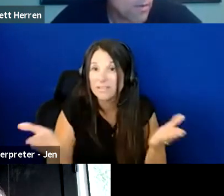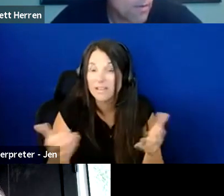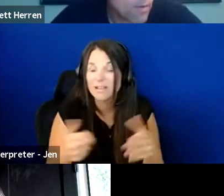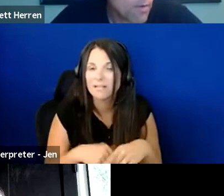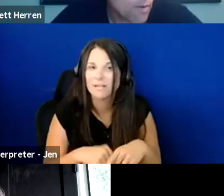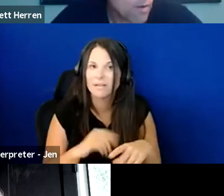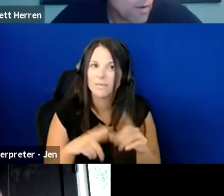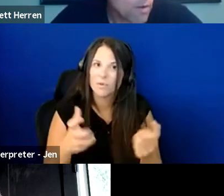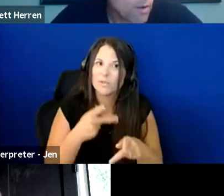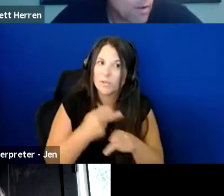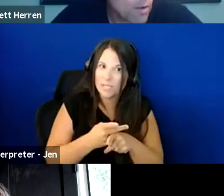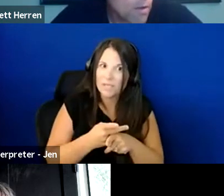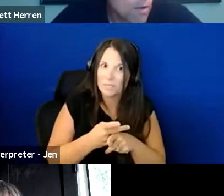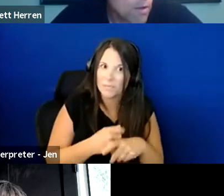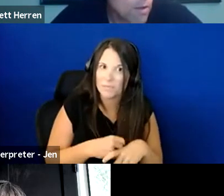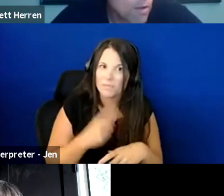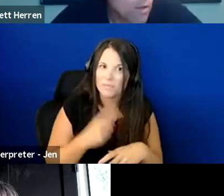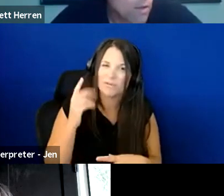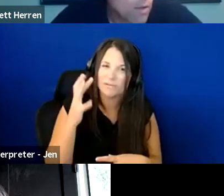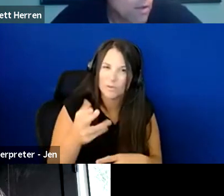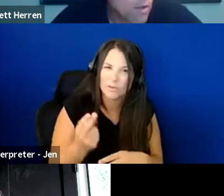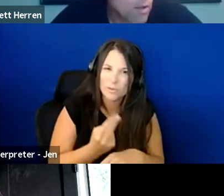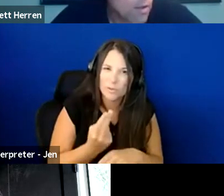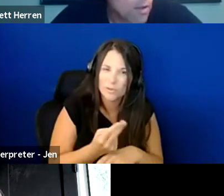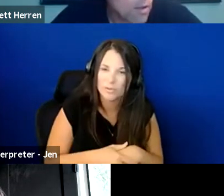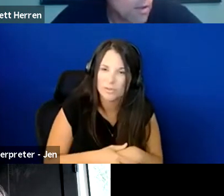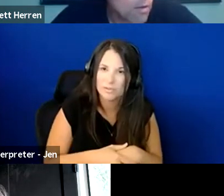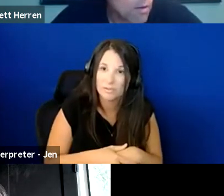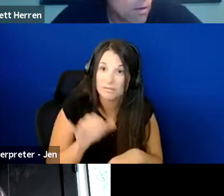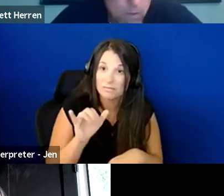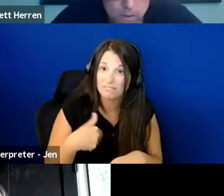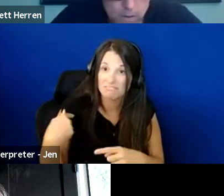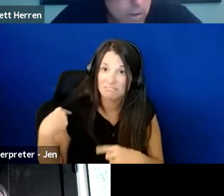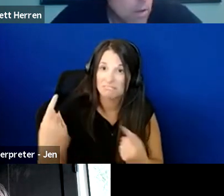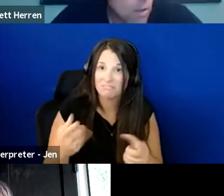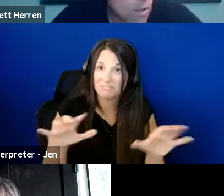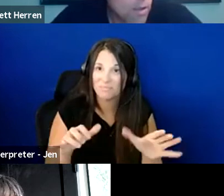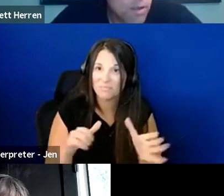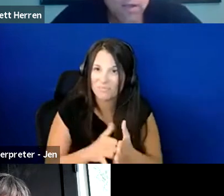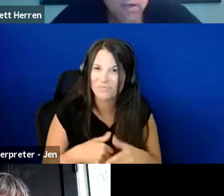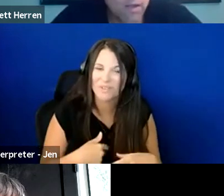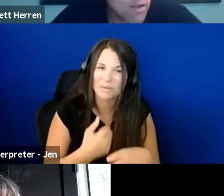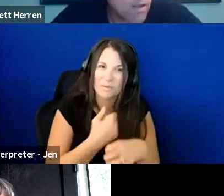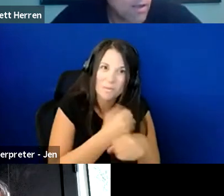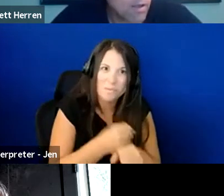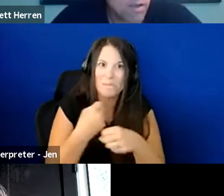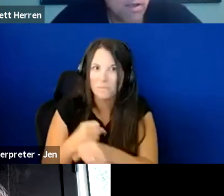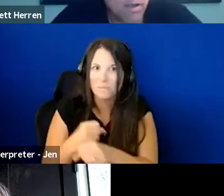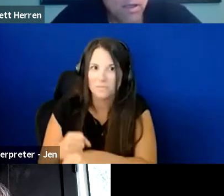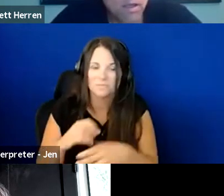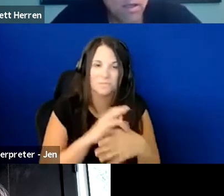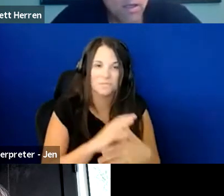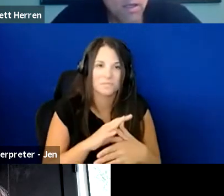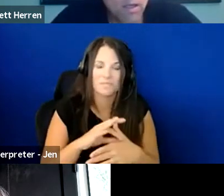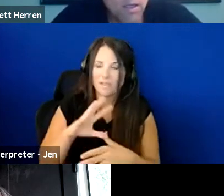want to keep it for future use. And so that's what I've been doing. I've been just creating all this content in that